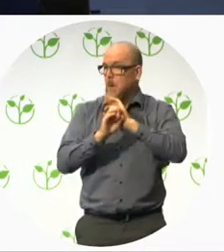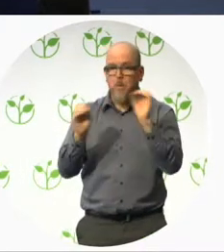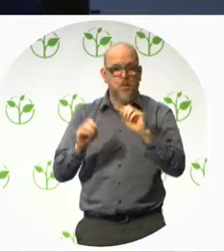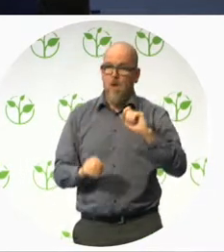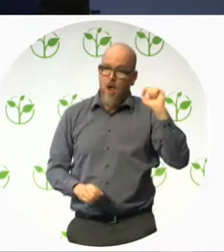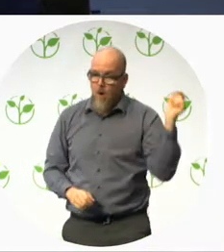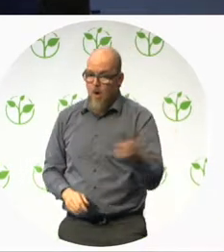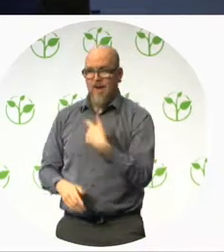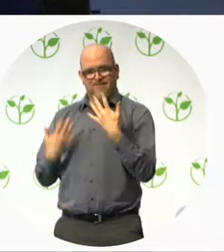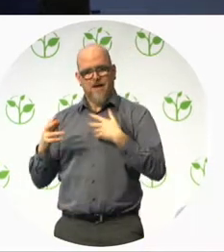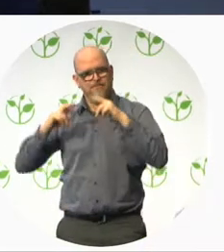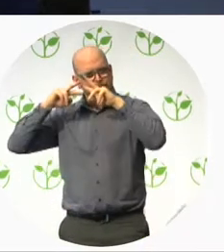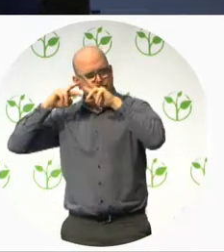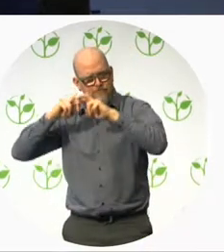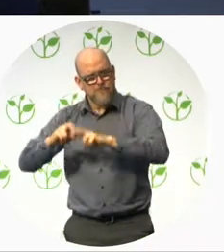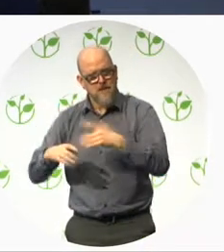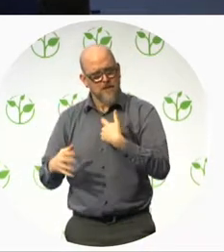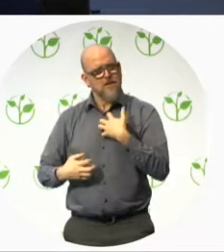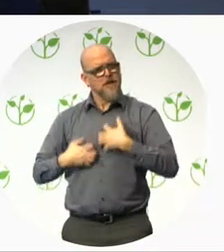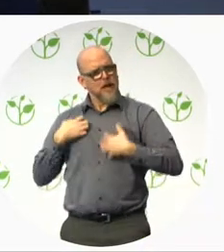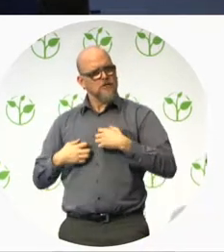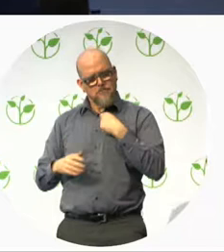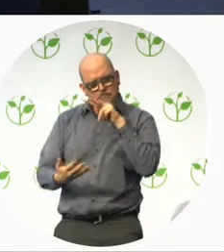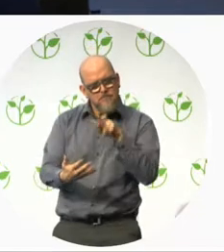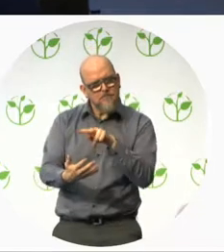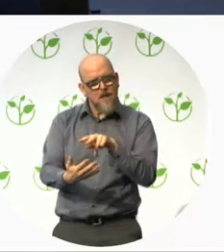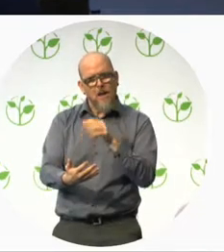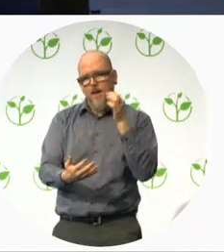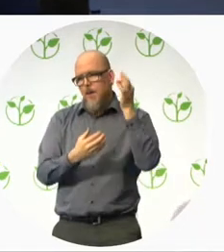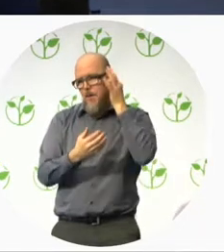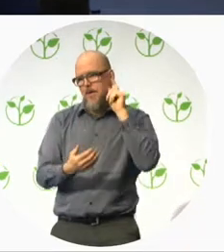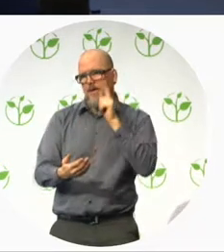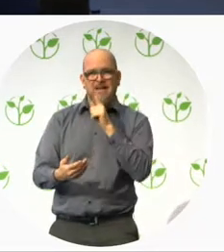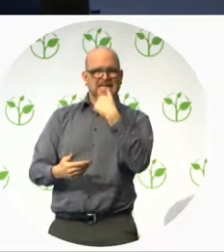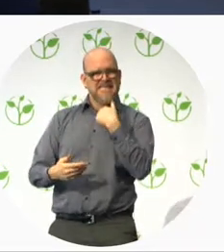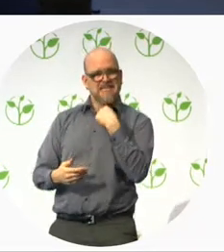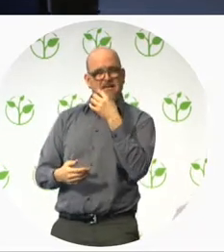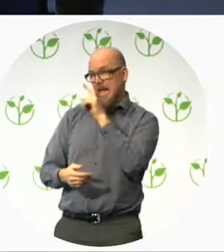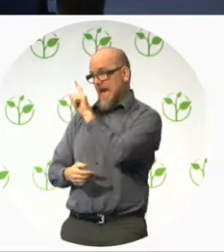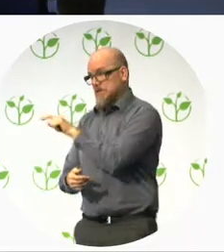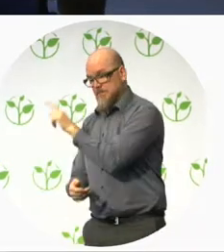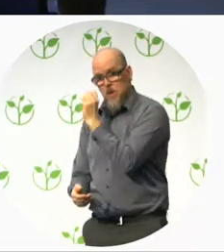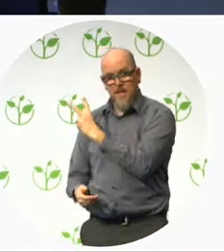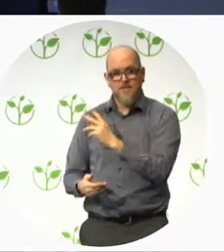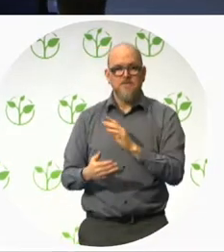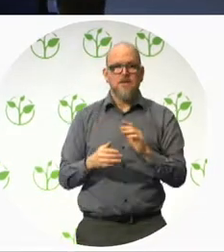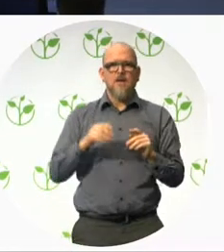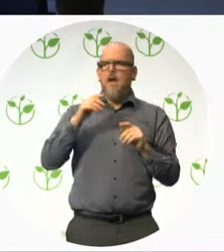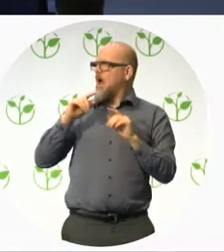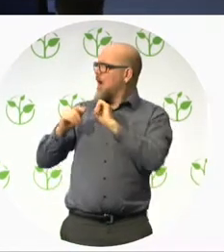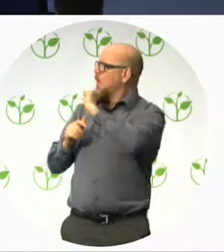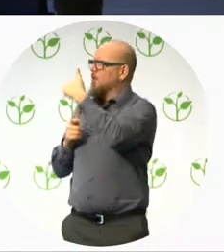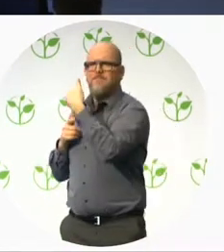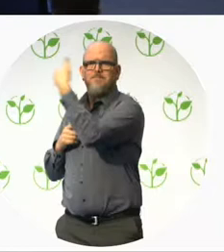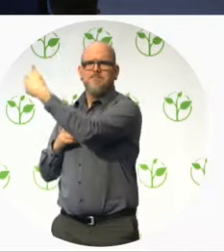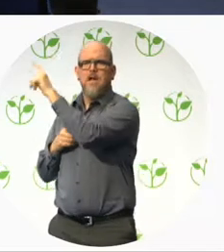studies on that. And the other is the lady who's just spoken about the closed